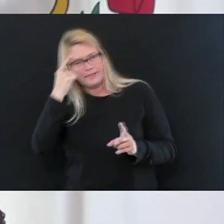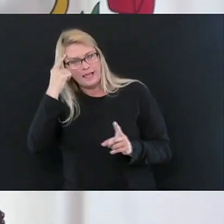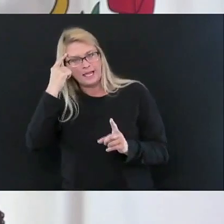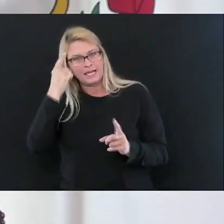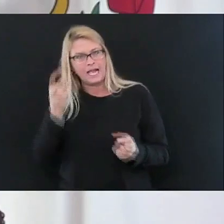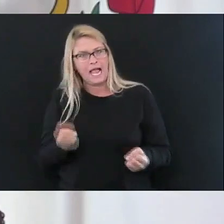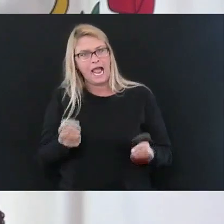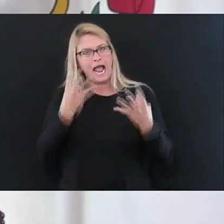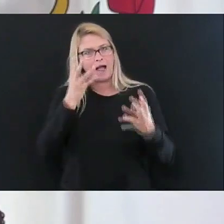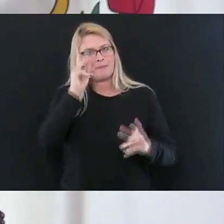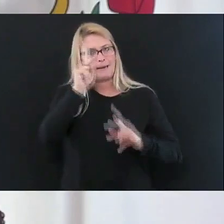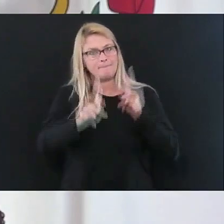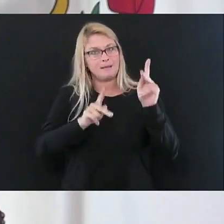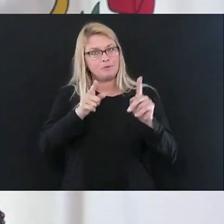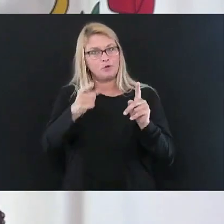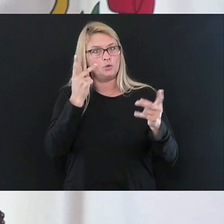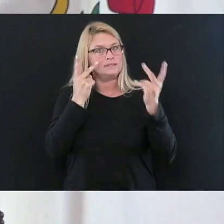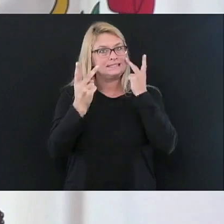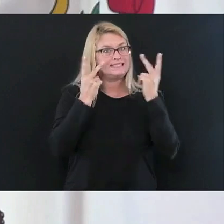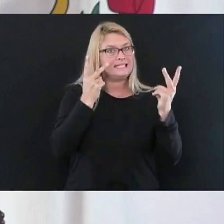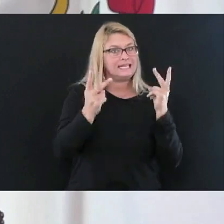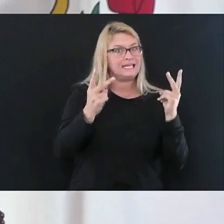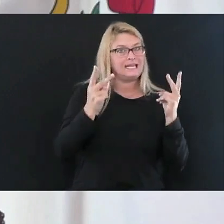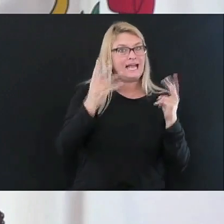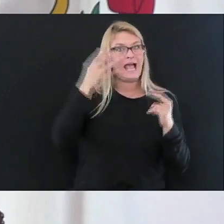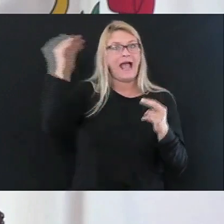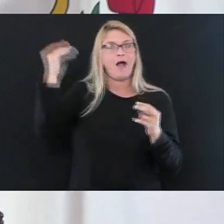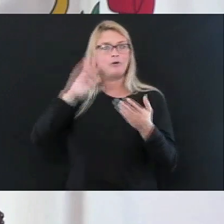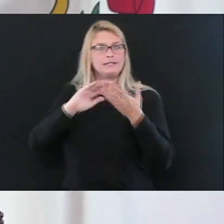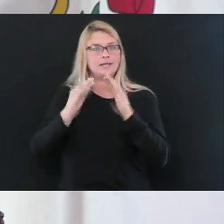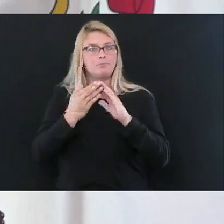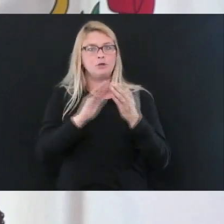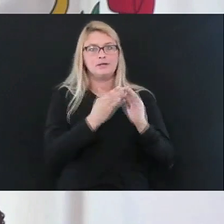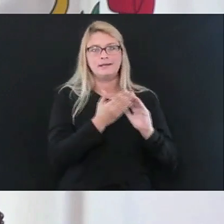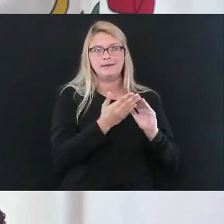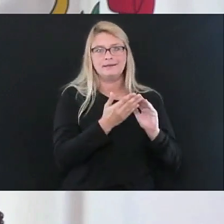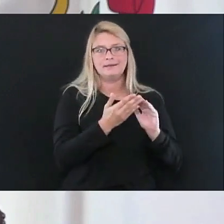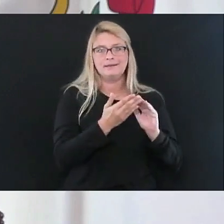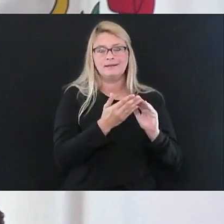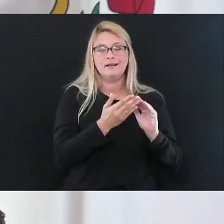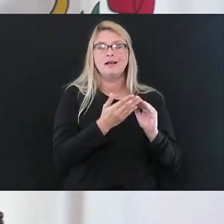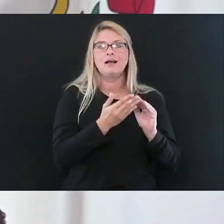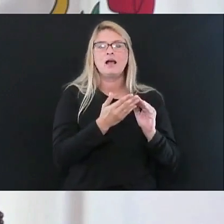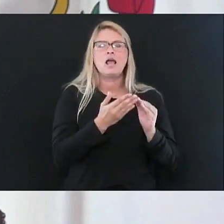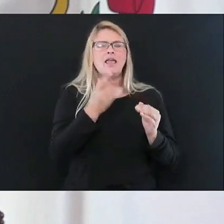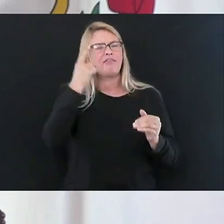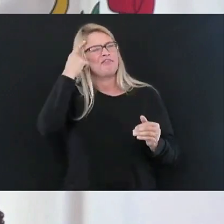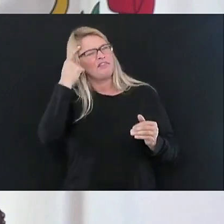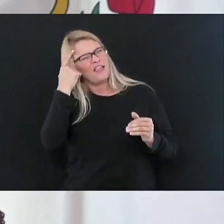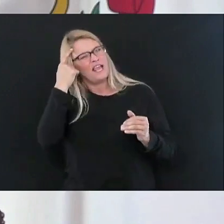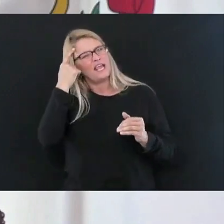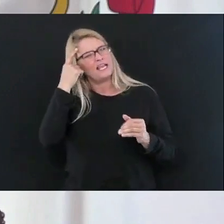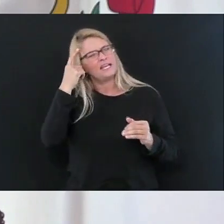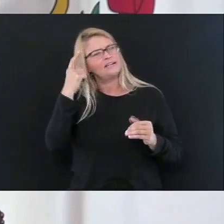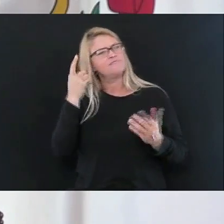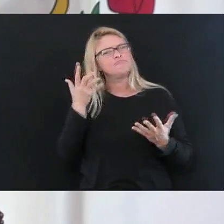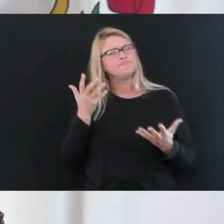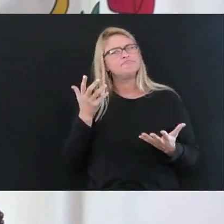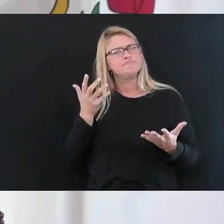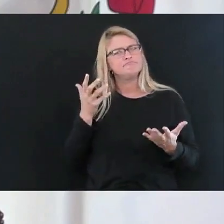you're seeing within your county. And then just think that probably in your county